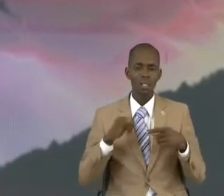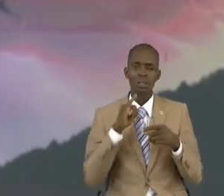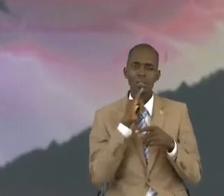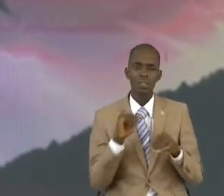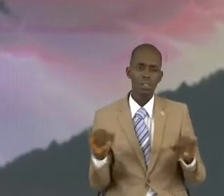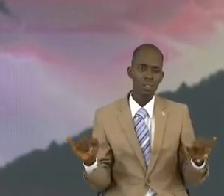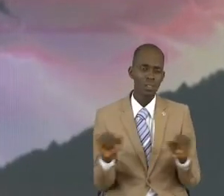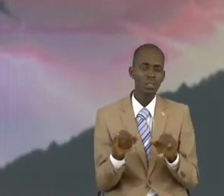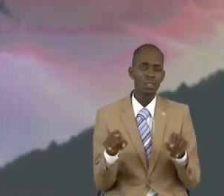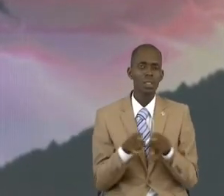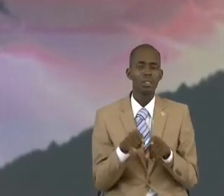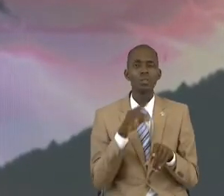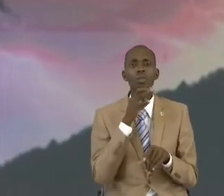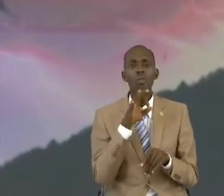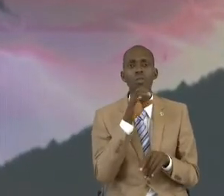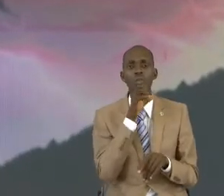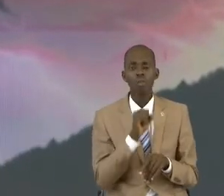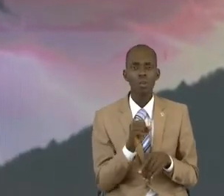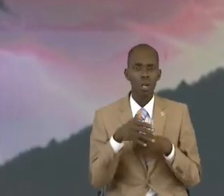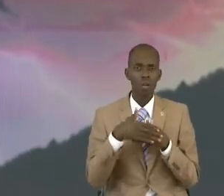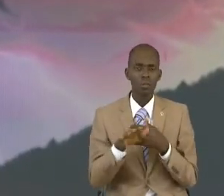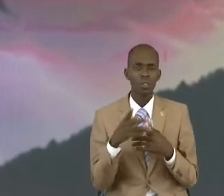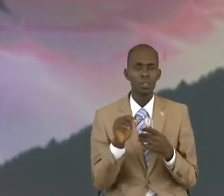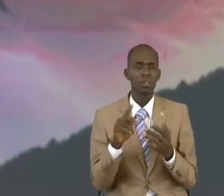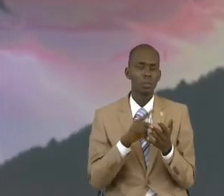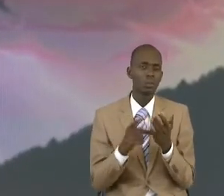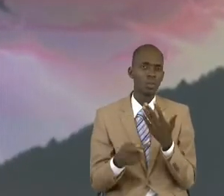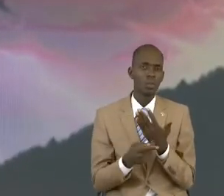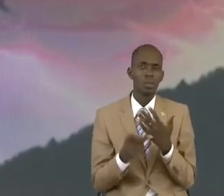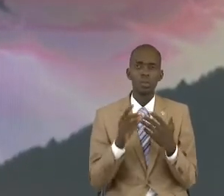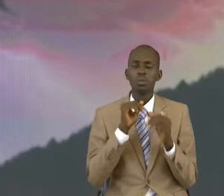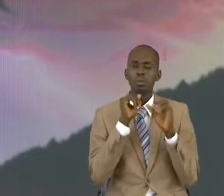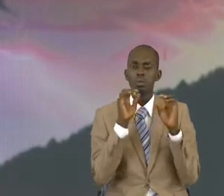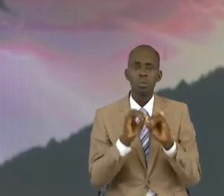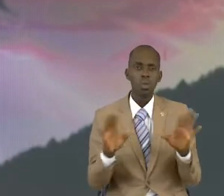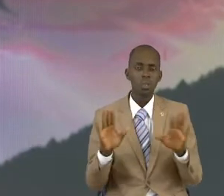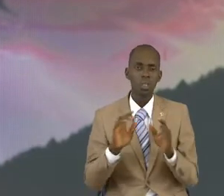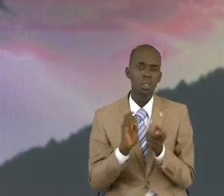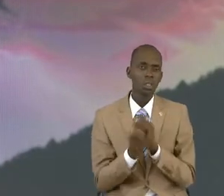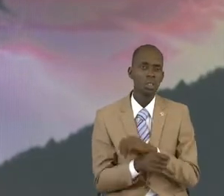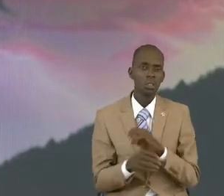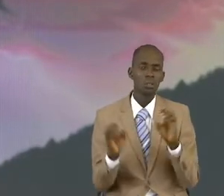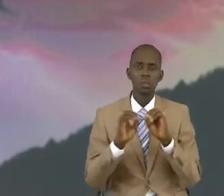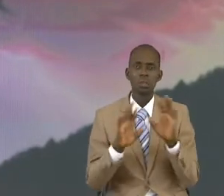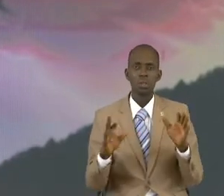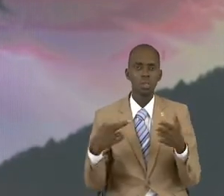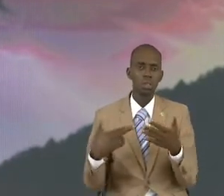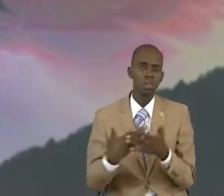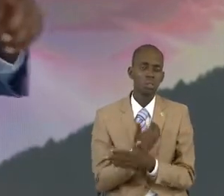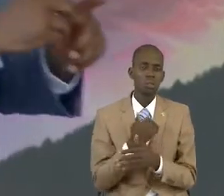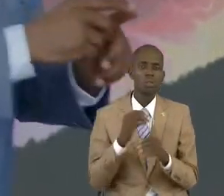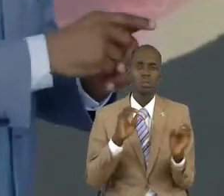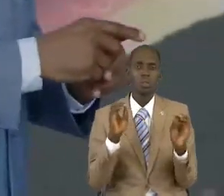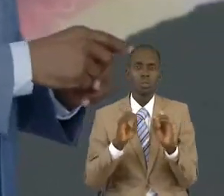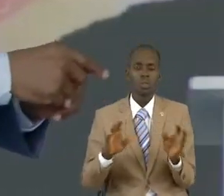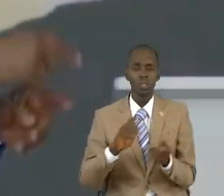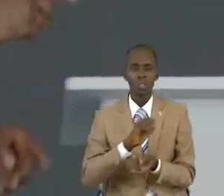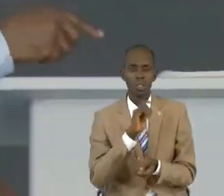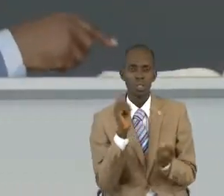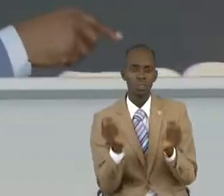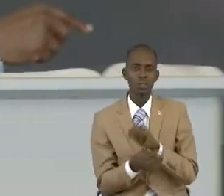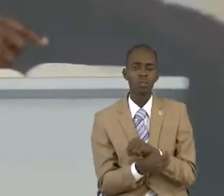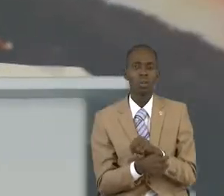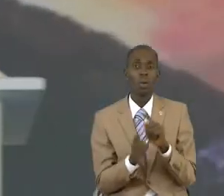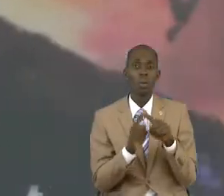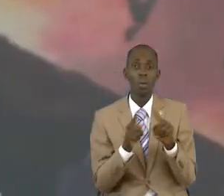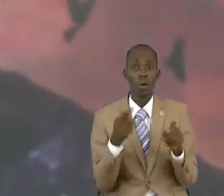the retreat. Nothing renewed. Nothing changed. Nothing transformed. But for you,